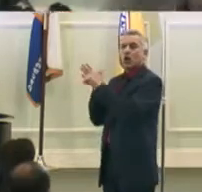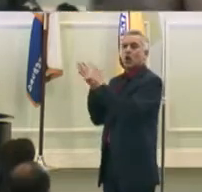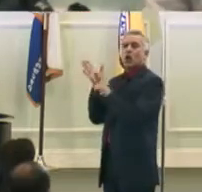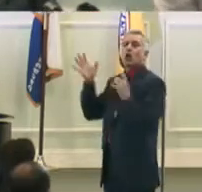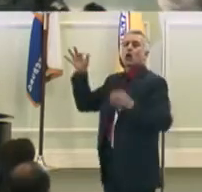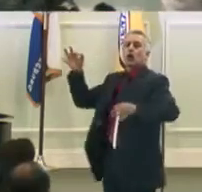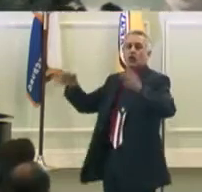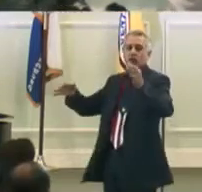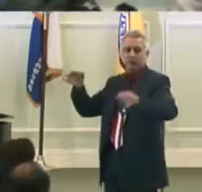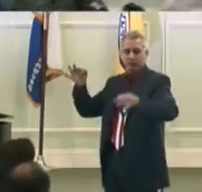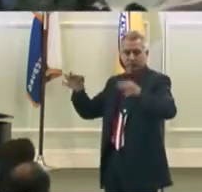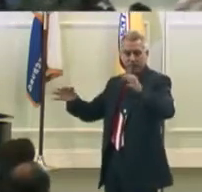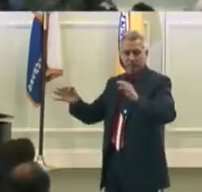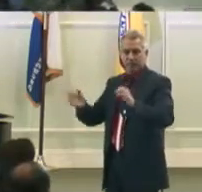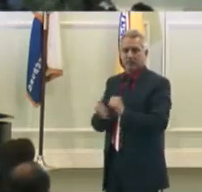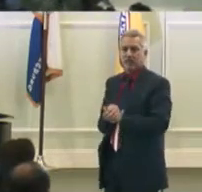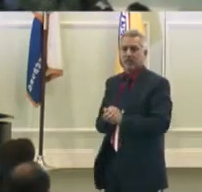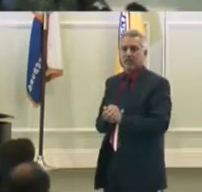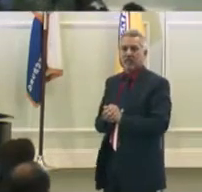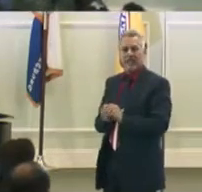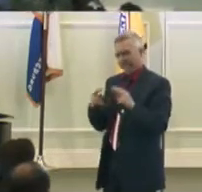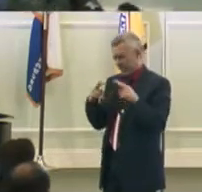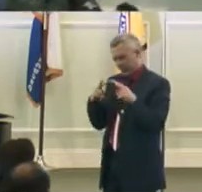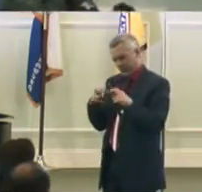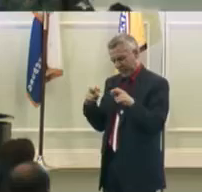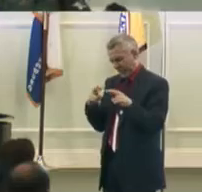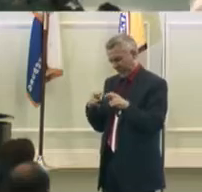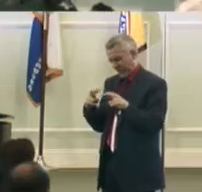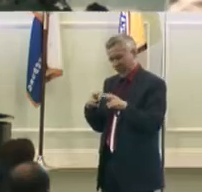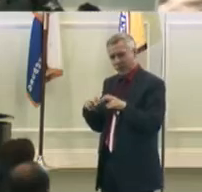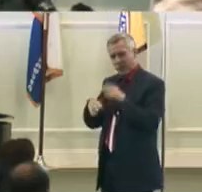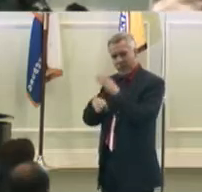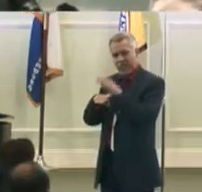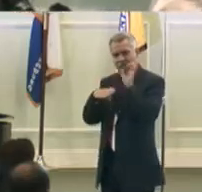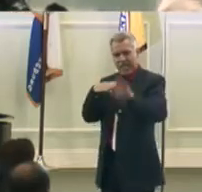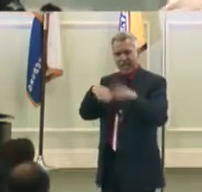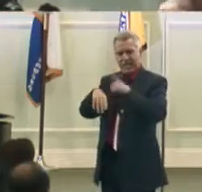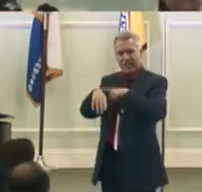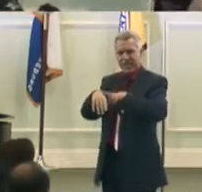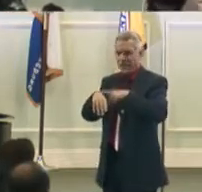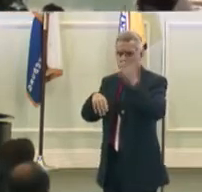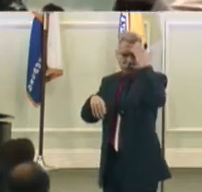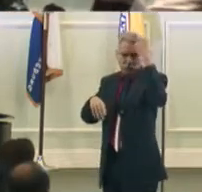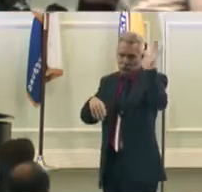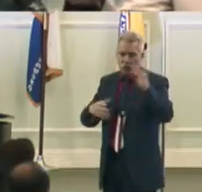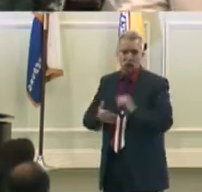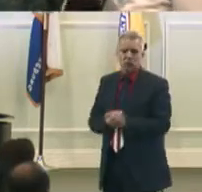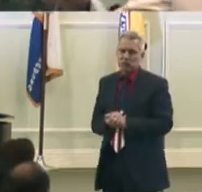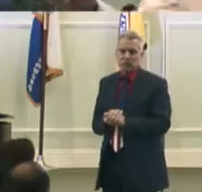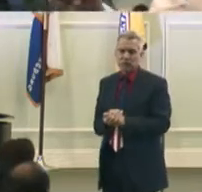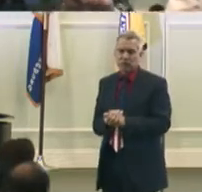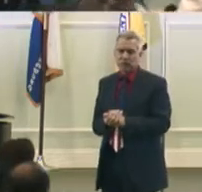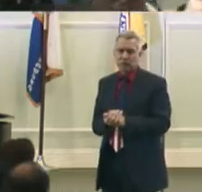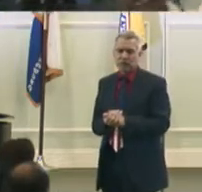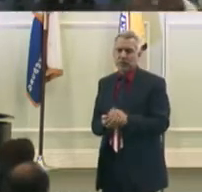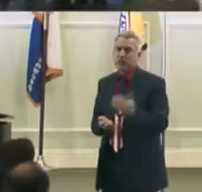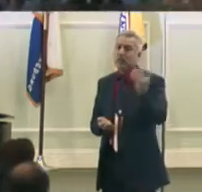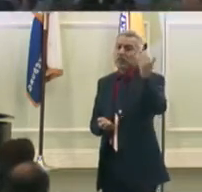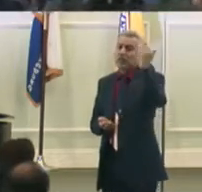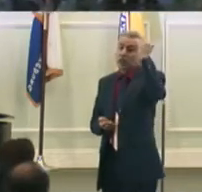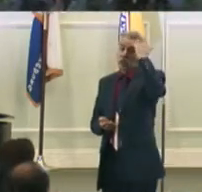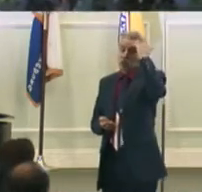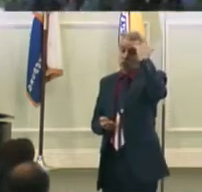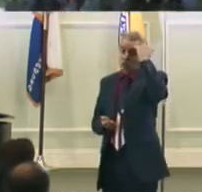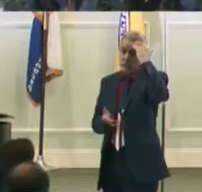figure out all the dates. I don't know that. What do I know? I know that the Bible says he came to be